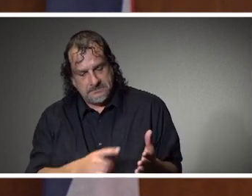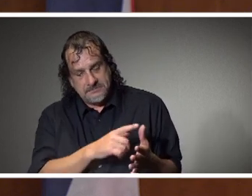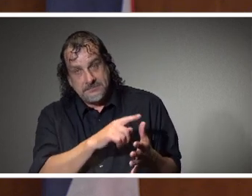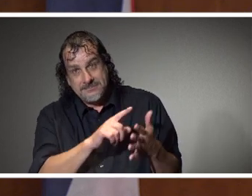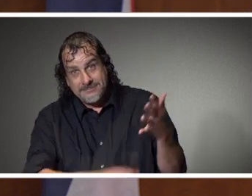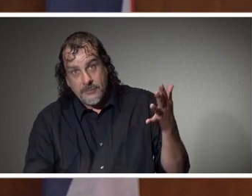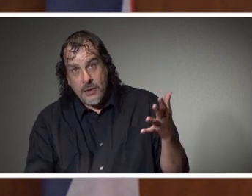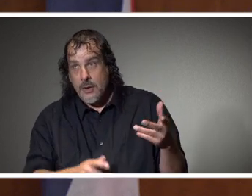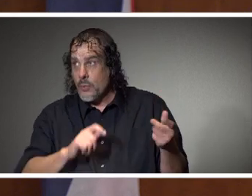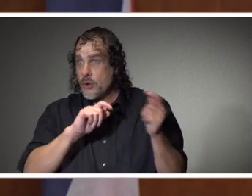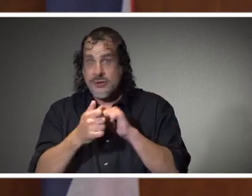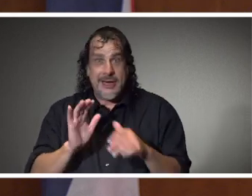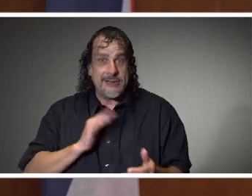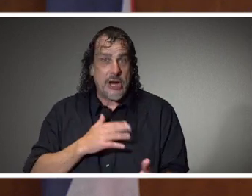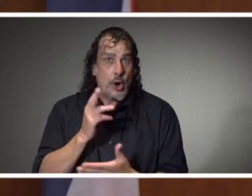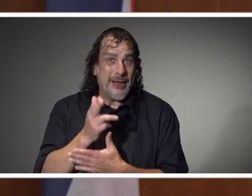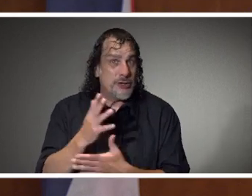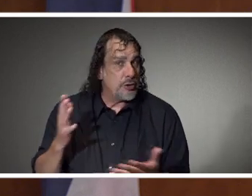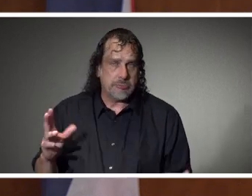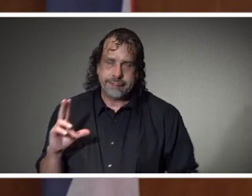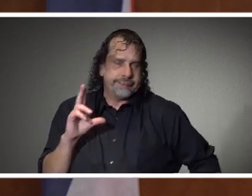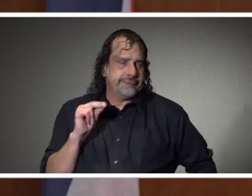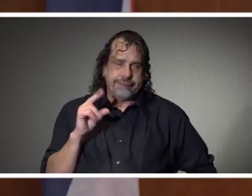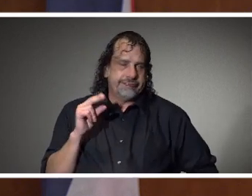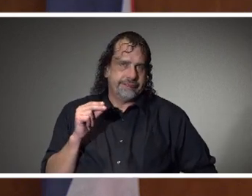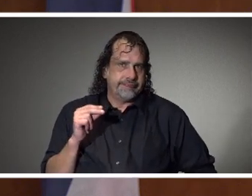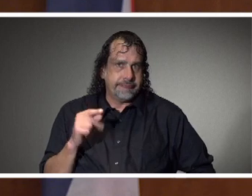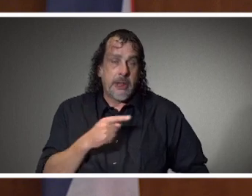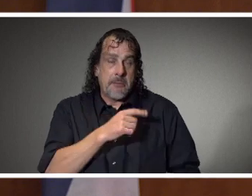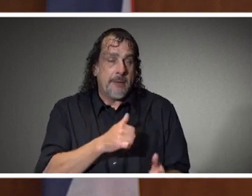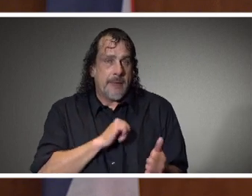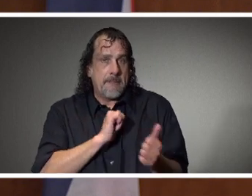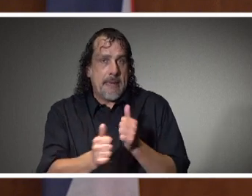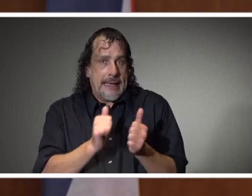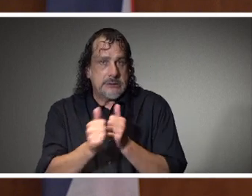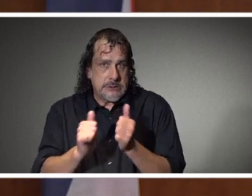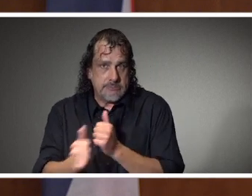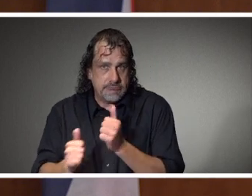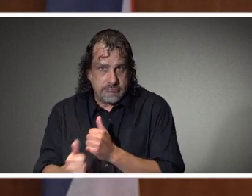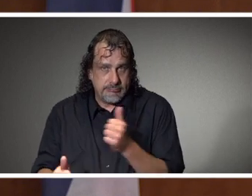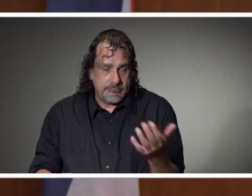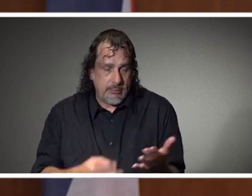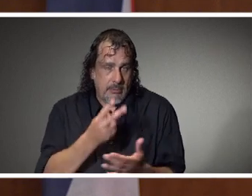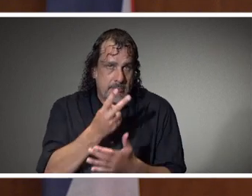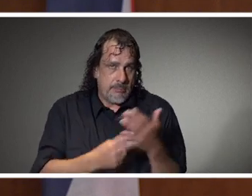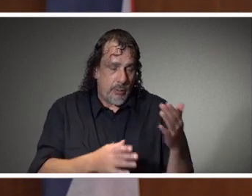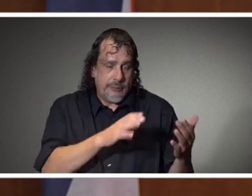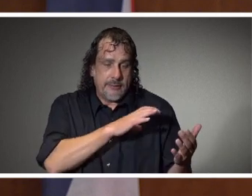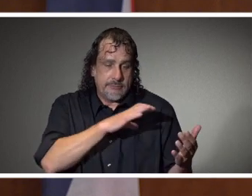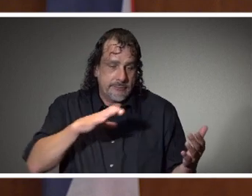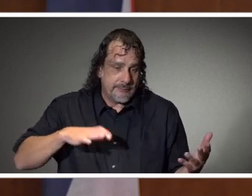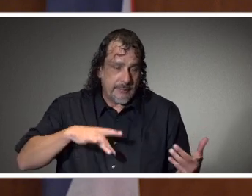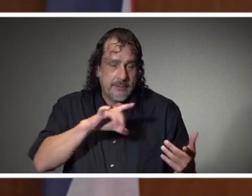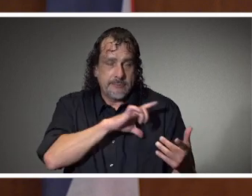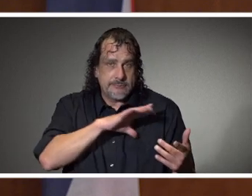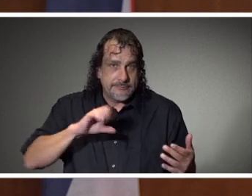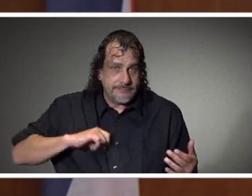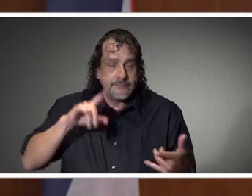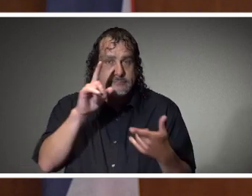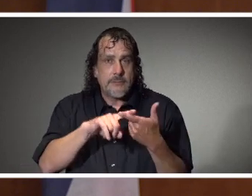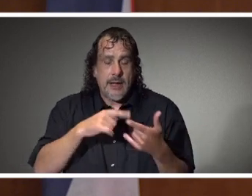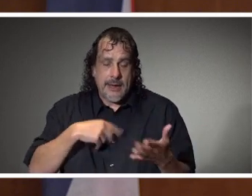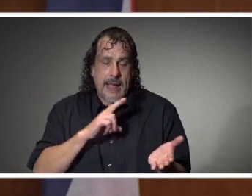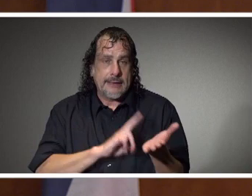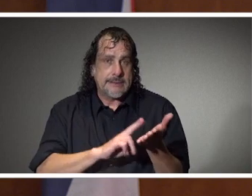change the course of history in Mississippi, but they did pass both chambers of the Mississippi Legislature, and I did sign each of them into